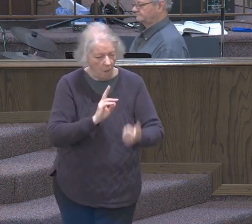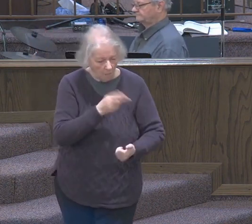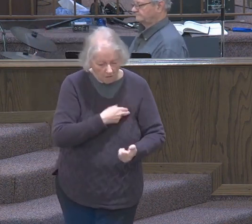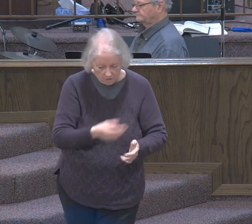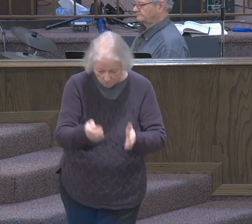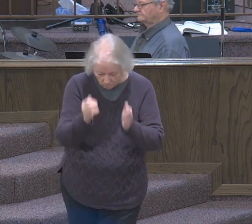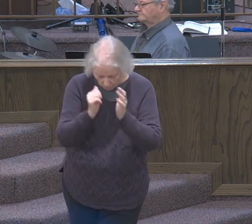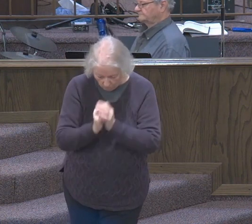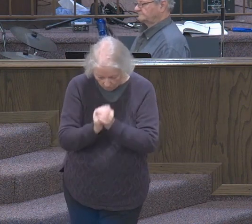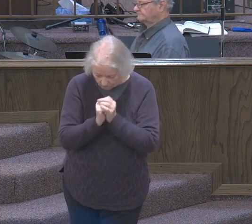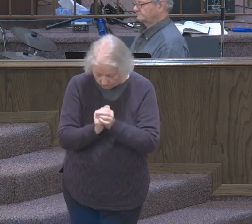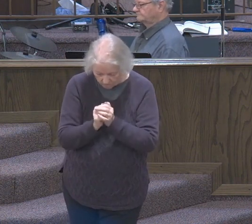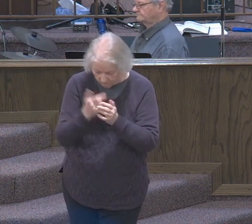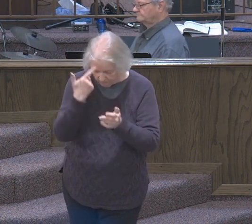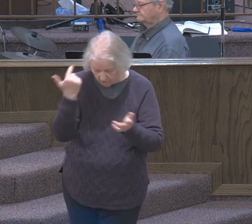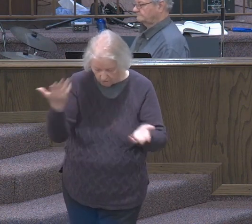because you are worthy,